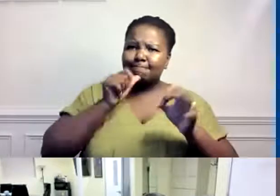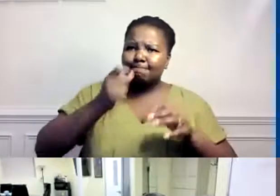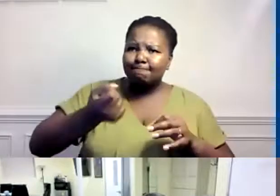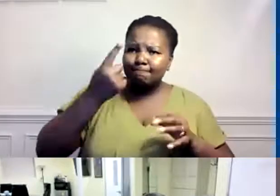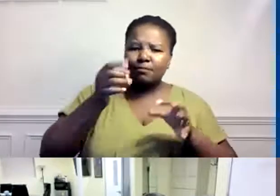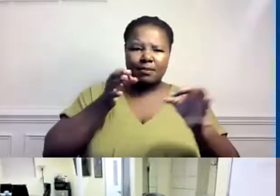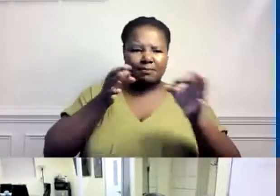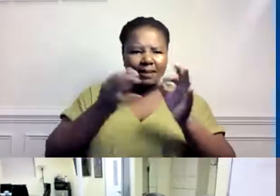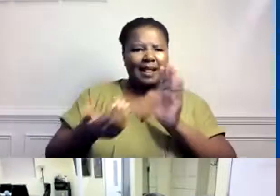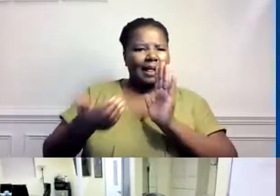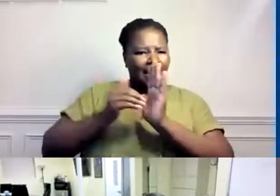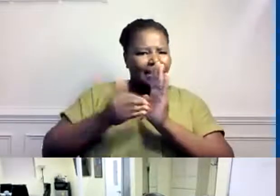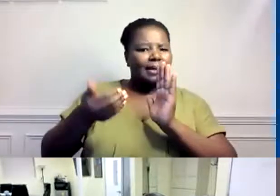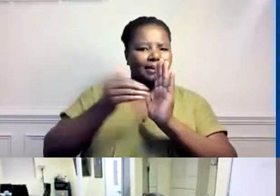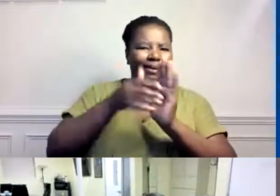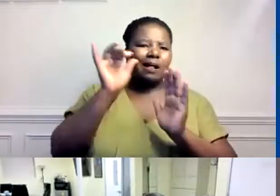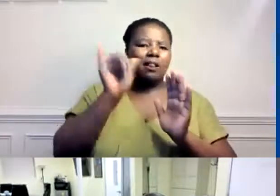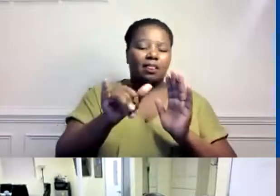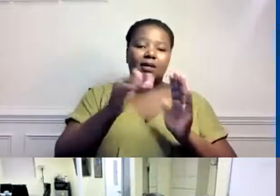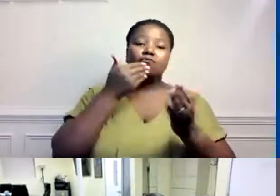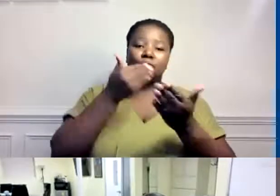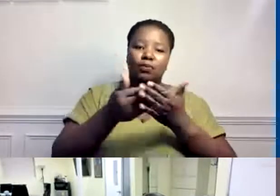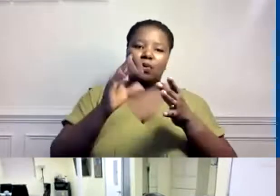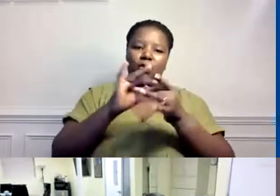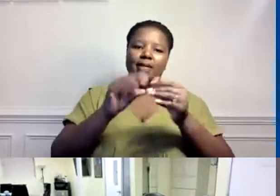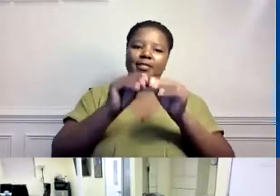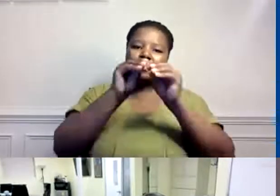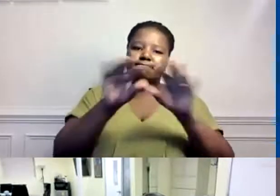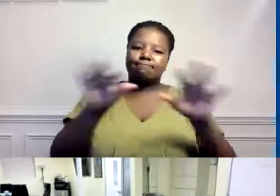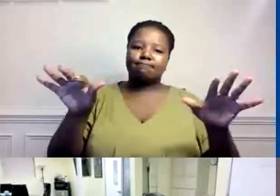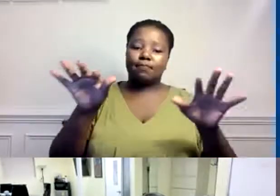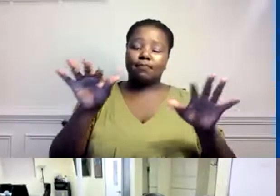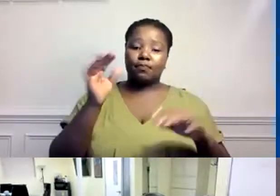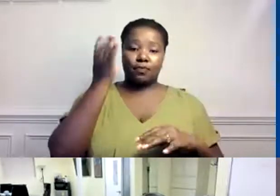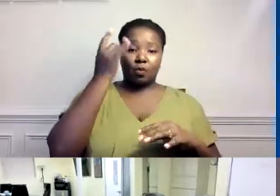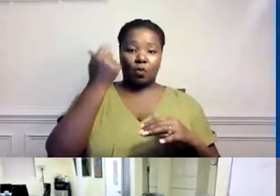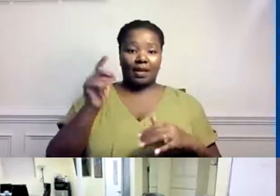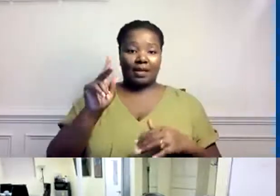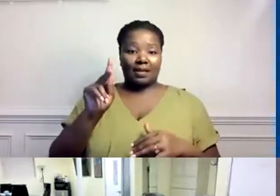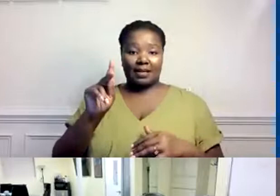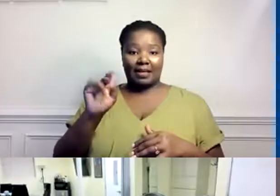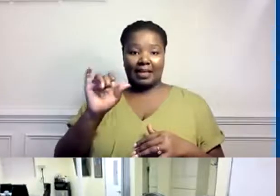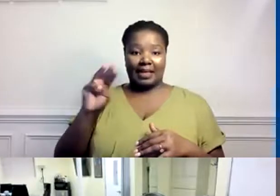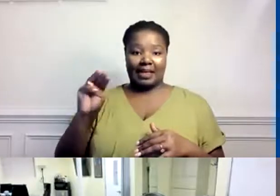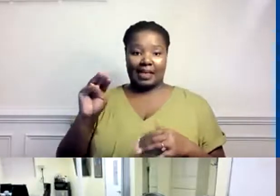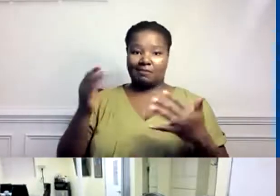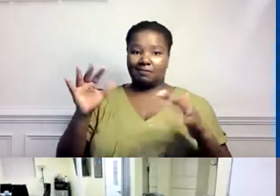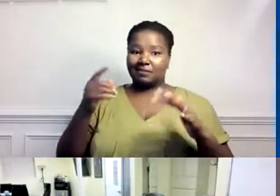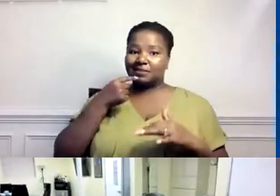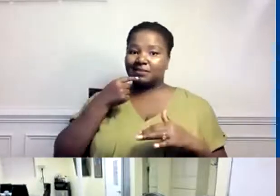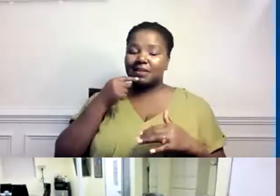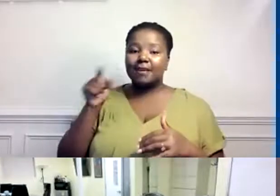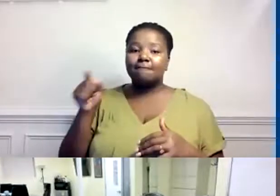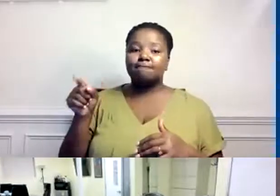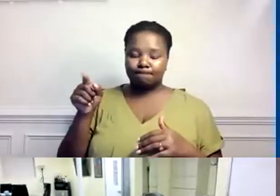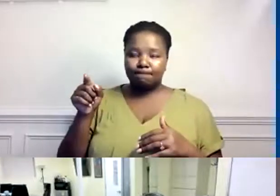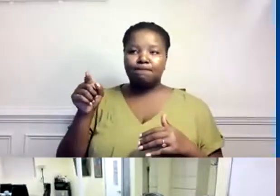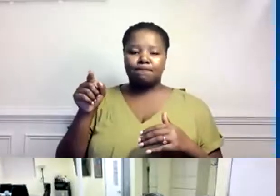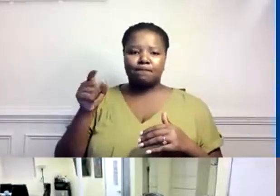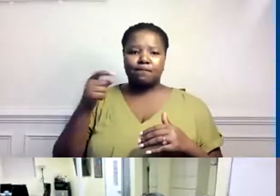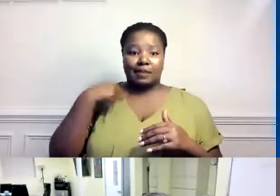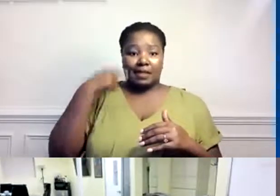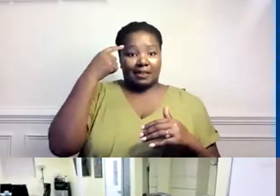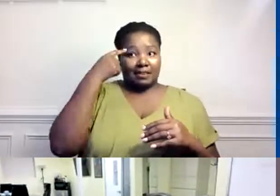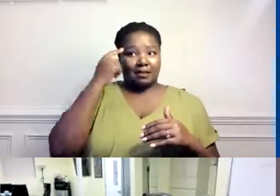is a really good message. Because, as Kim was saying, I think people, all